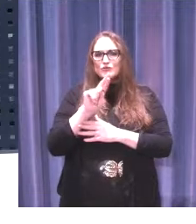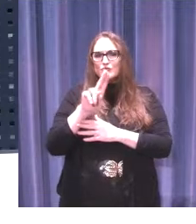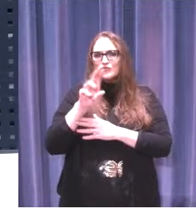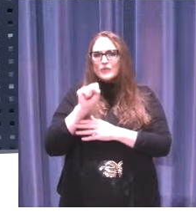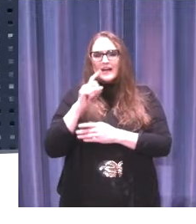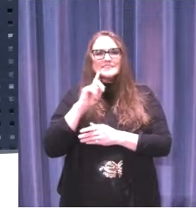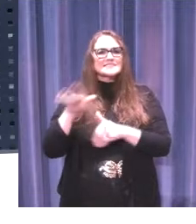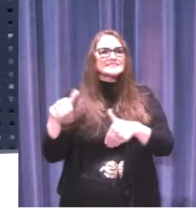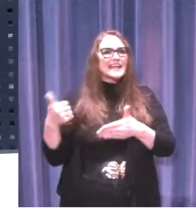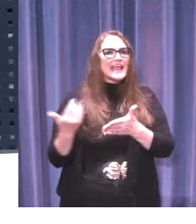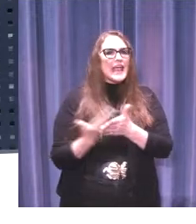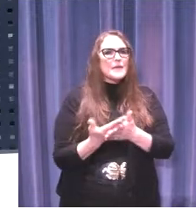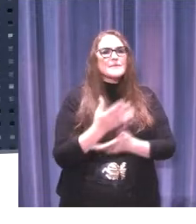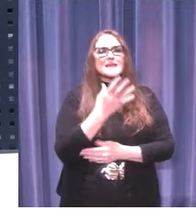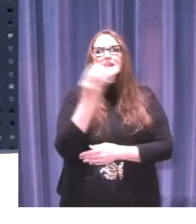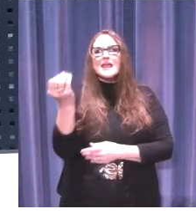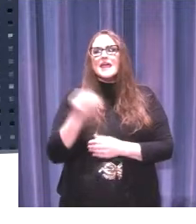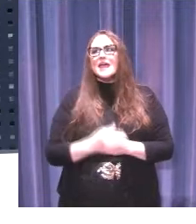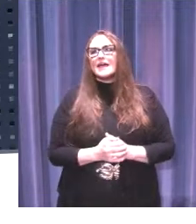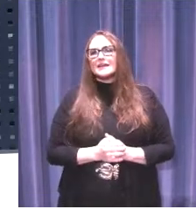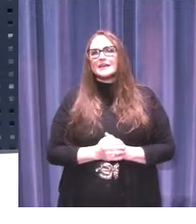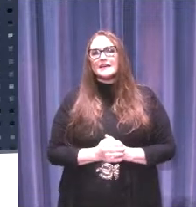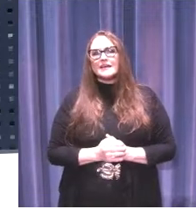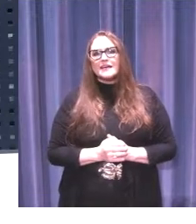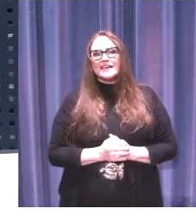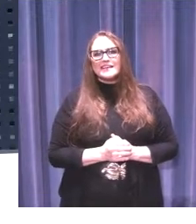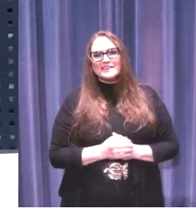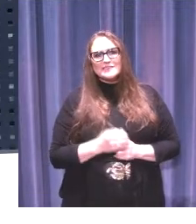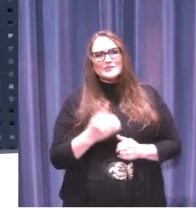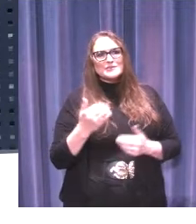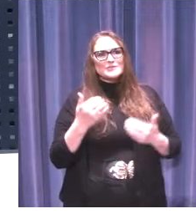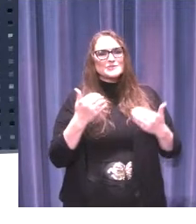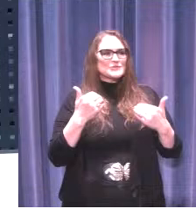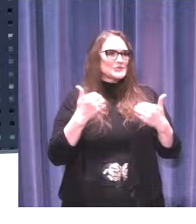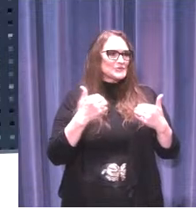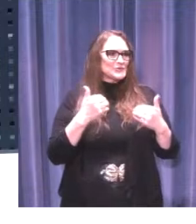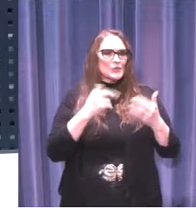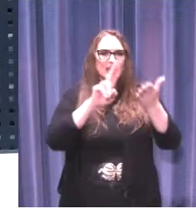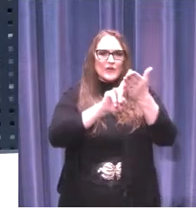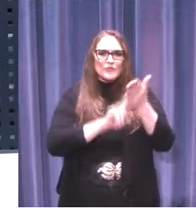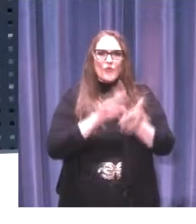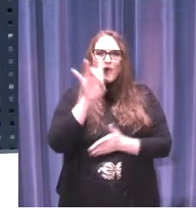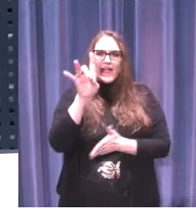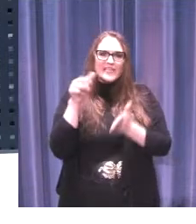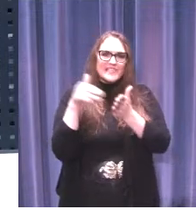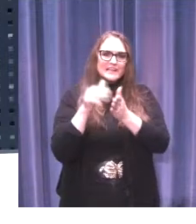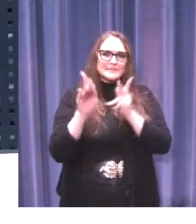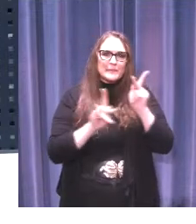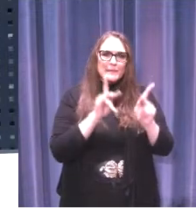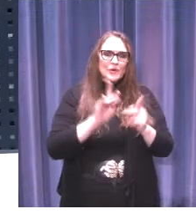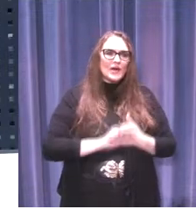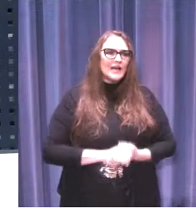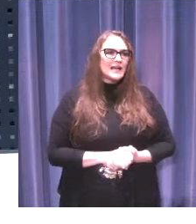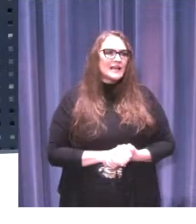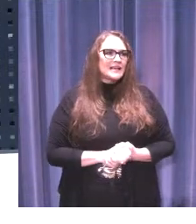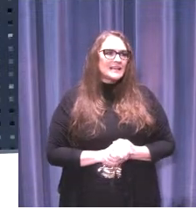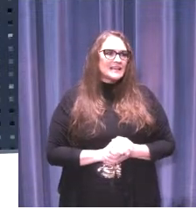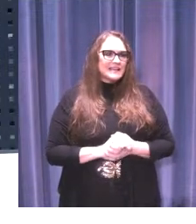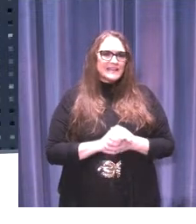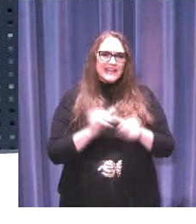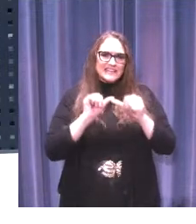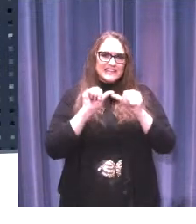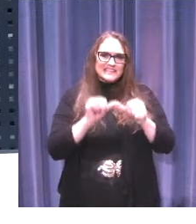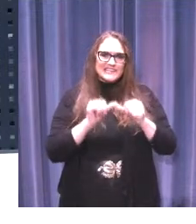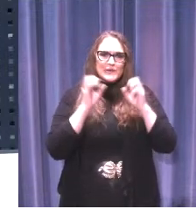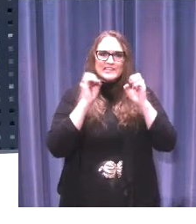came in, and so we had enrolled 8,000 people in continuing